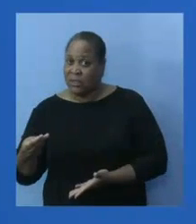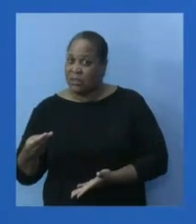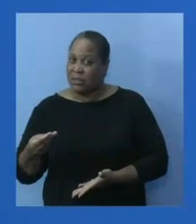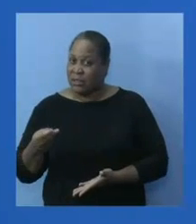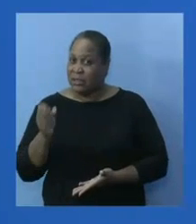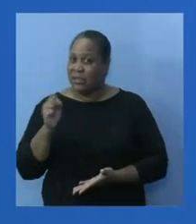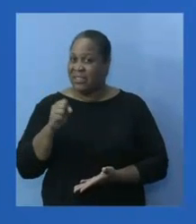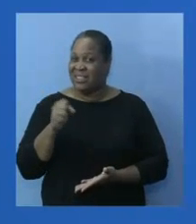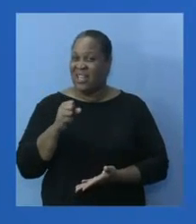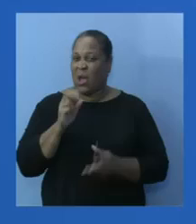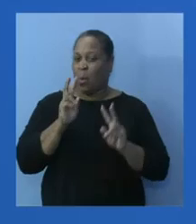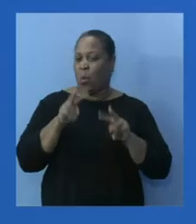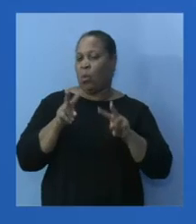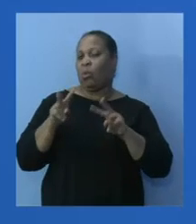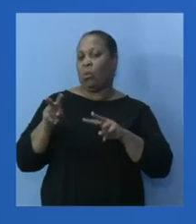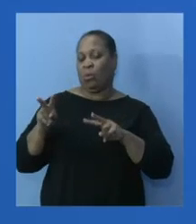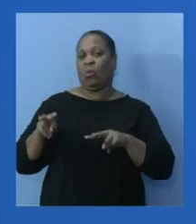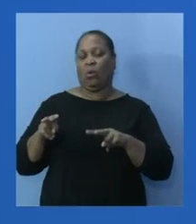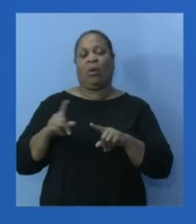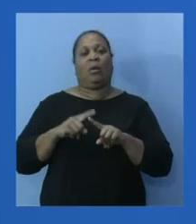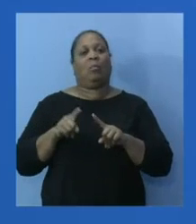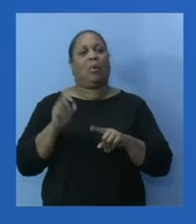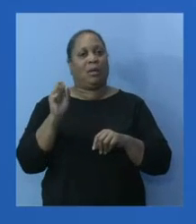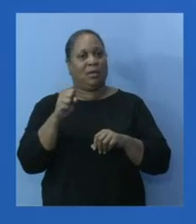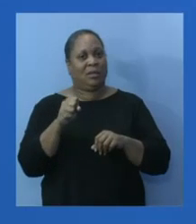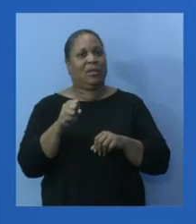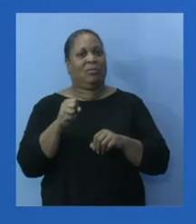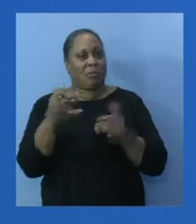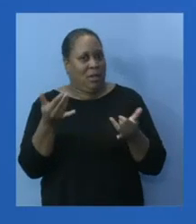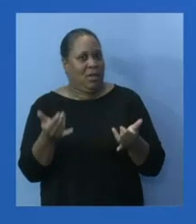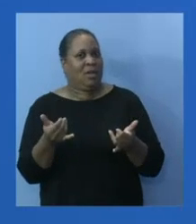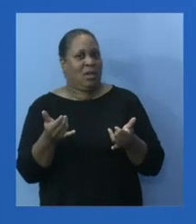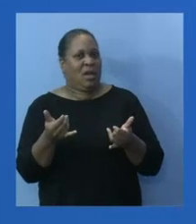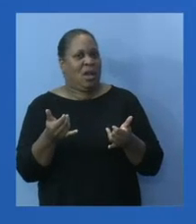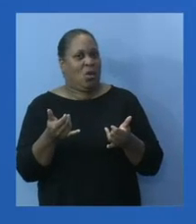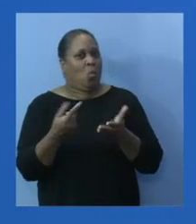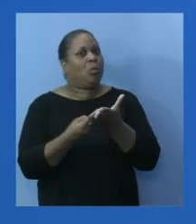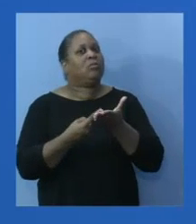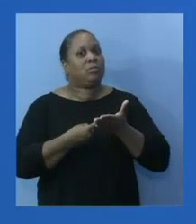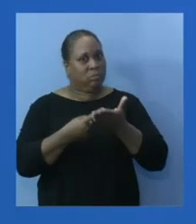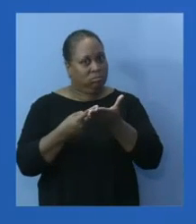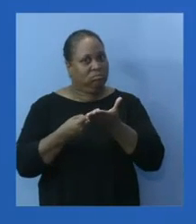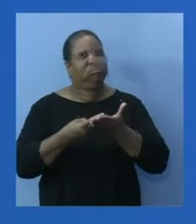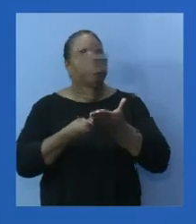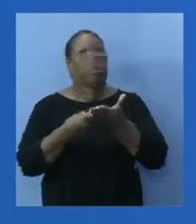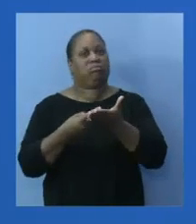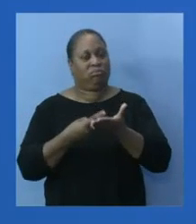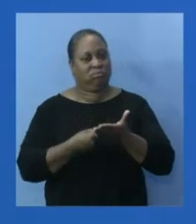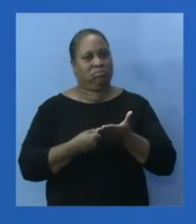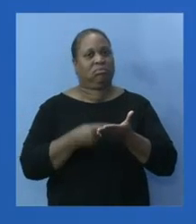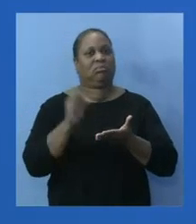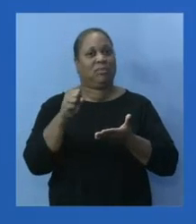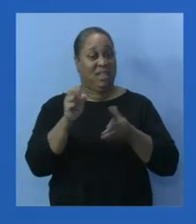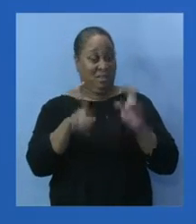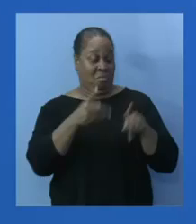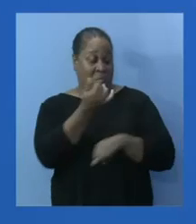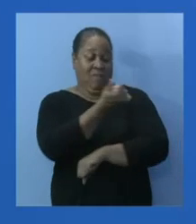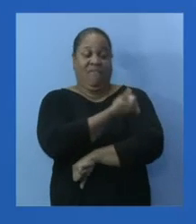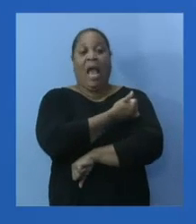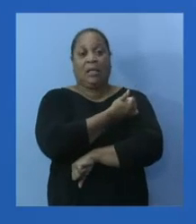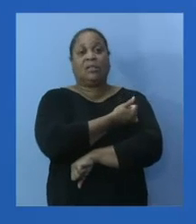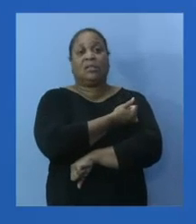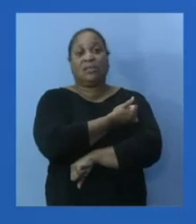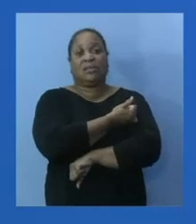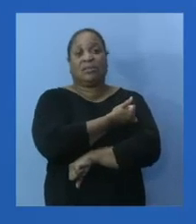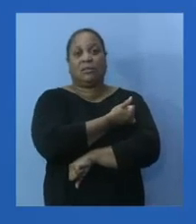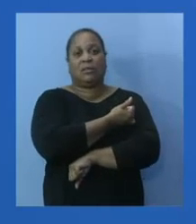certainly features that we have to look at, but we are definitely actively engaged in those discussions because we recognize that if persons are vaccinated, then